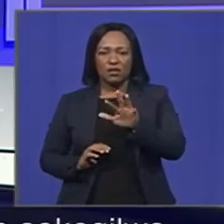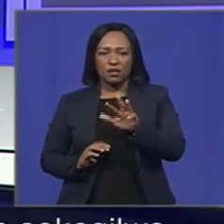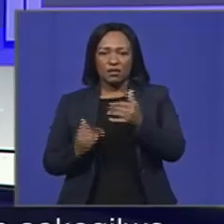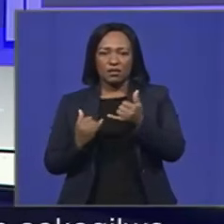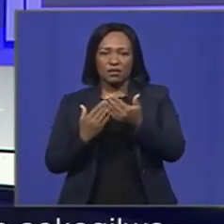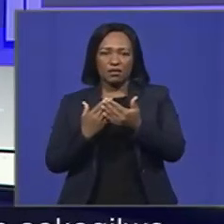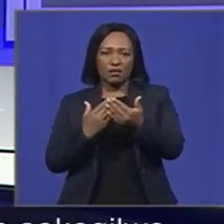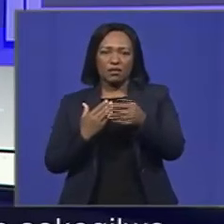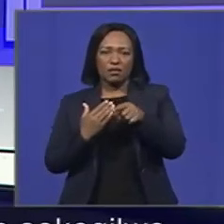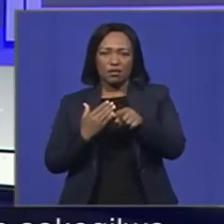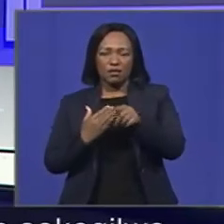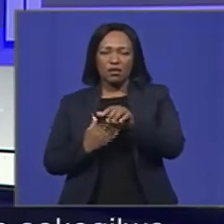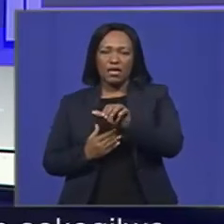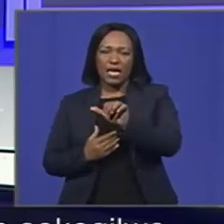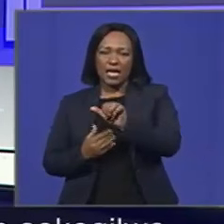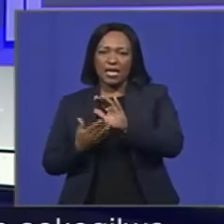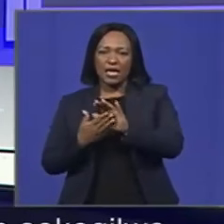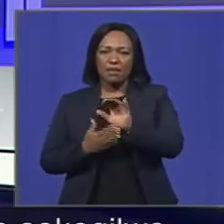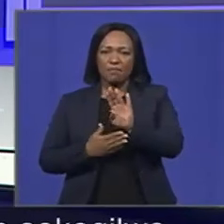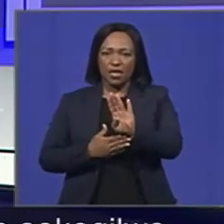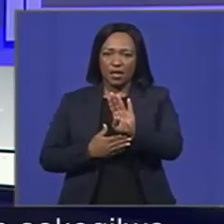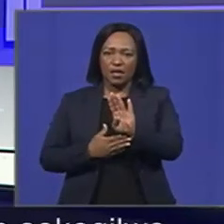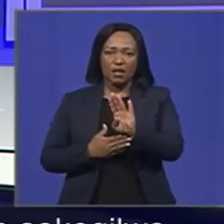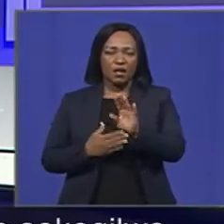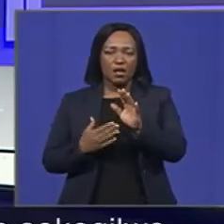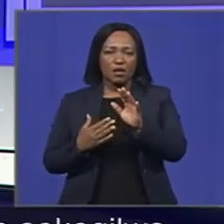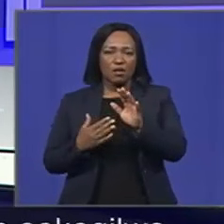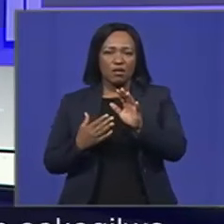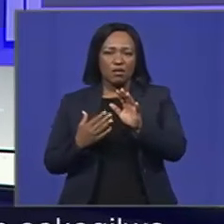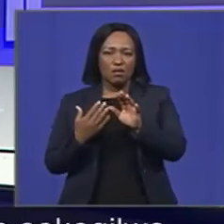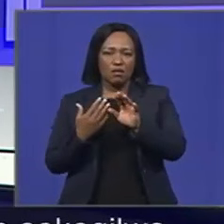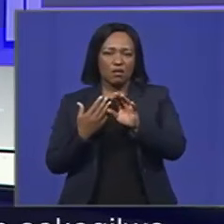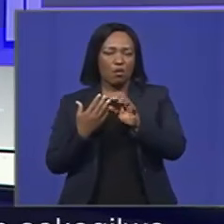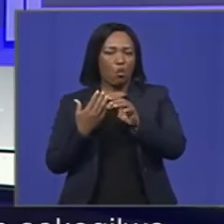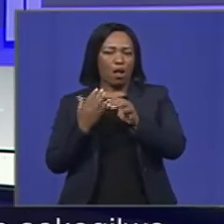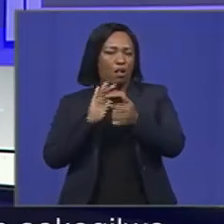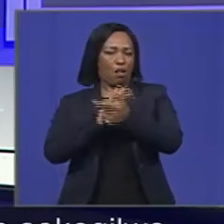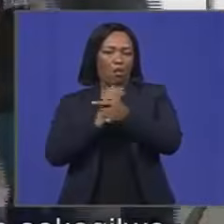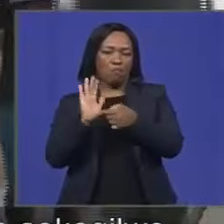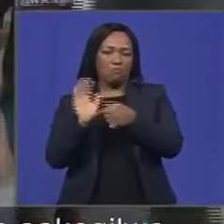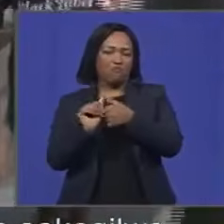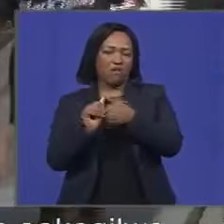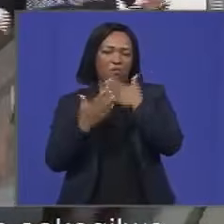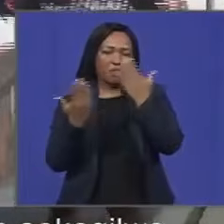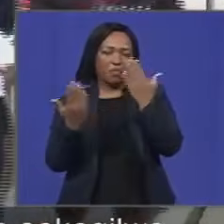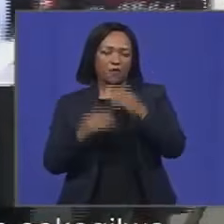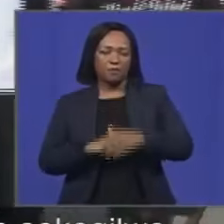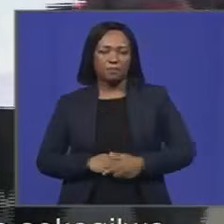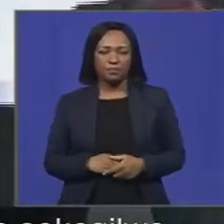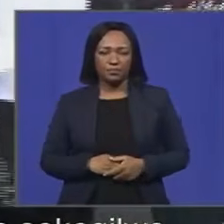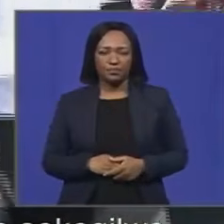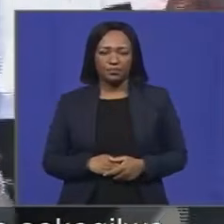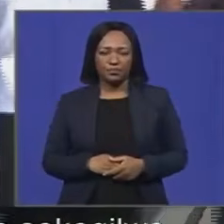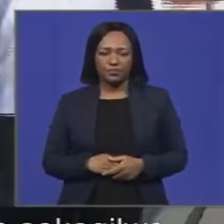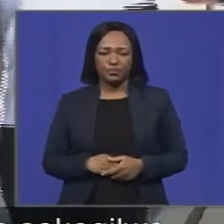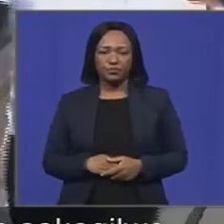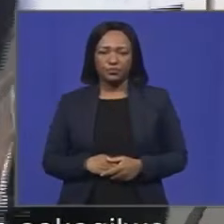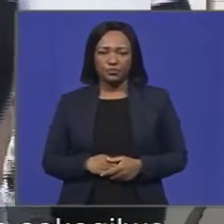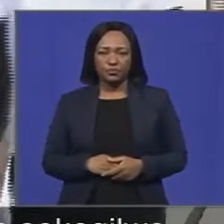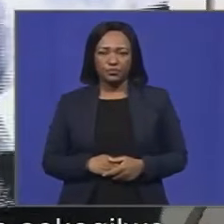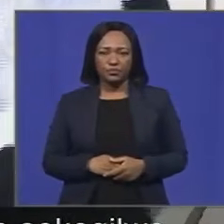39 ya A le B ya gore ga e mo molaotheong. e setse le dibeke di ka nna